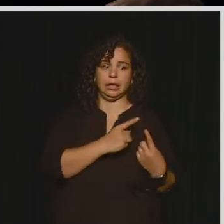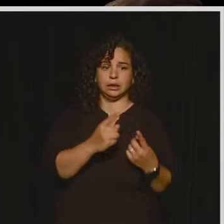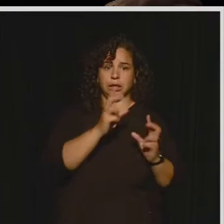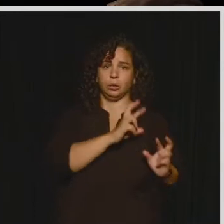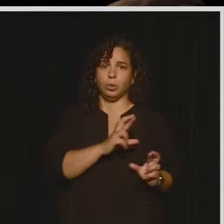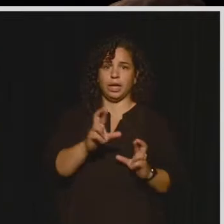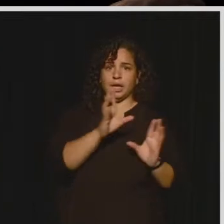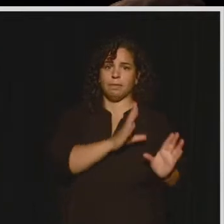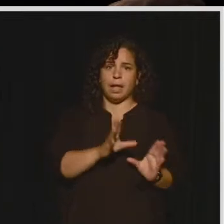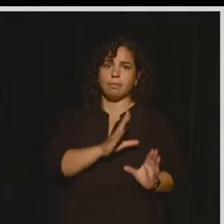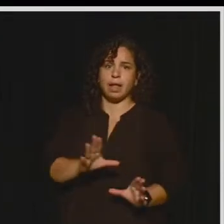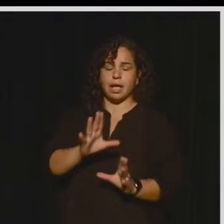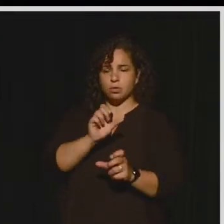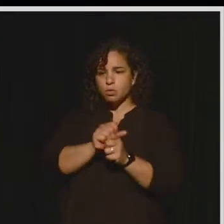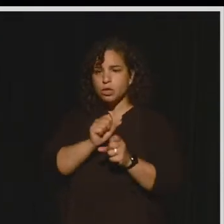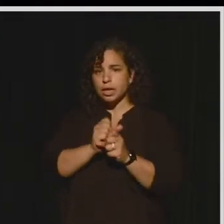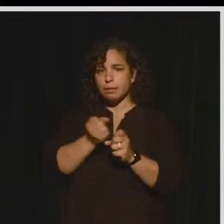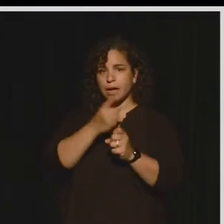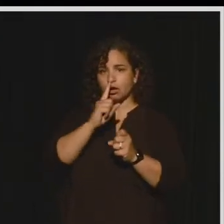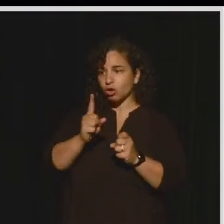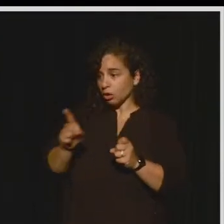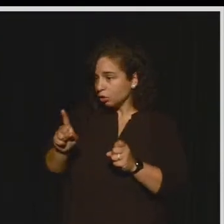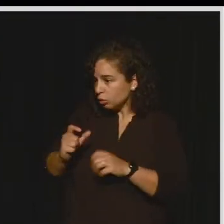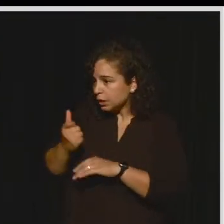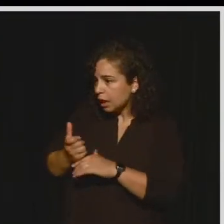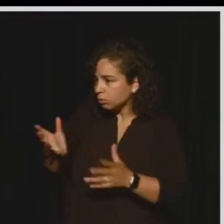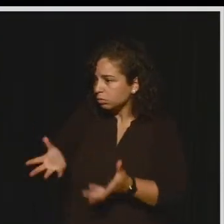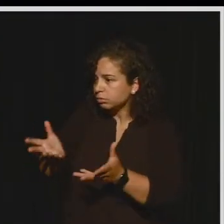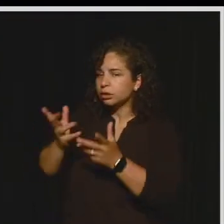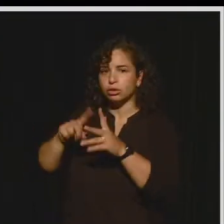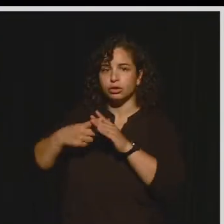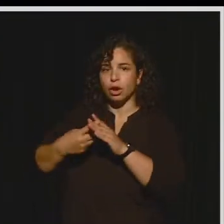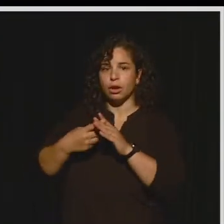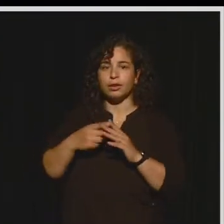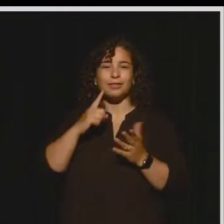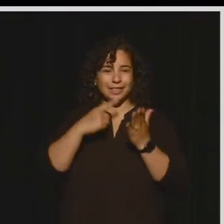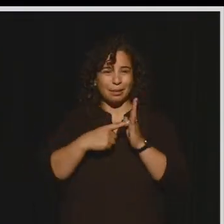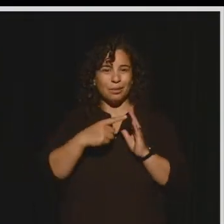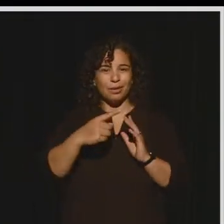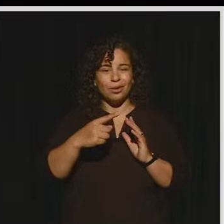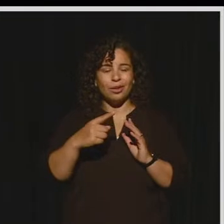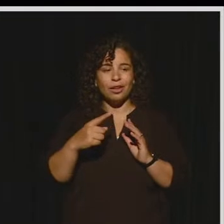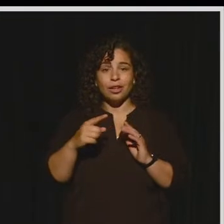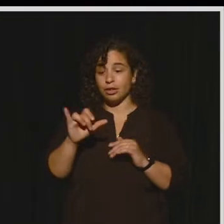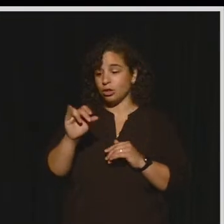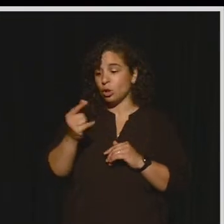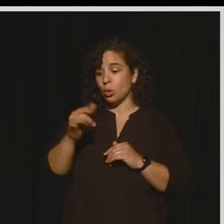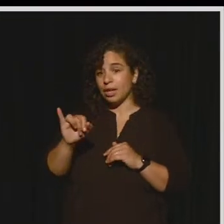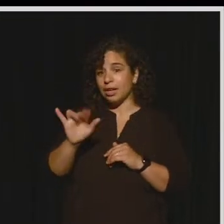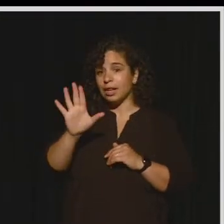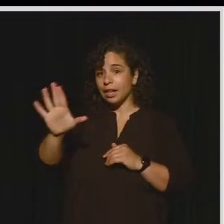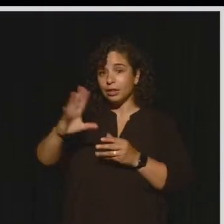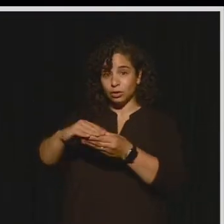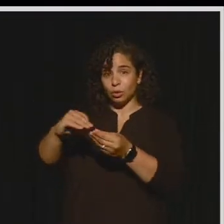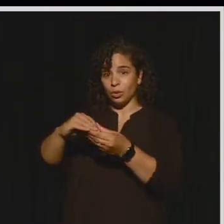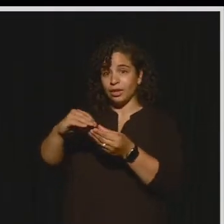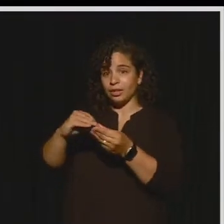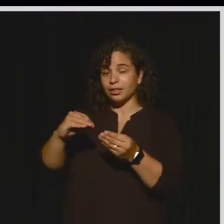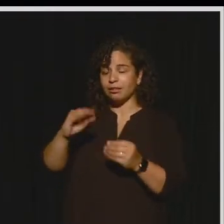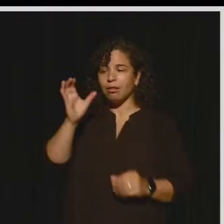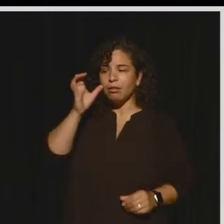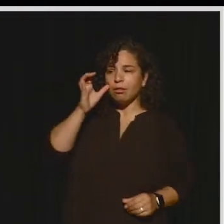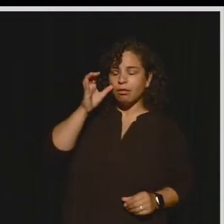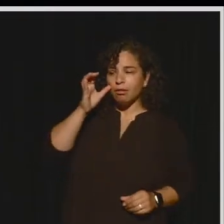working Prides, getting Prides off the ground. When you hear a story like Yogi's and